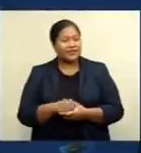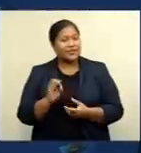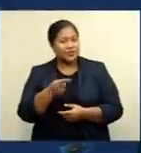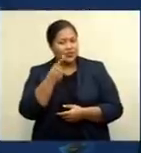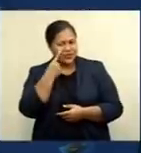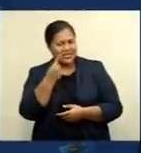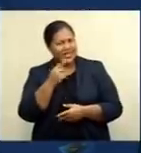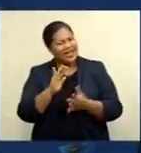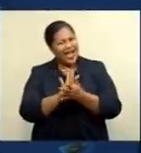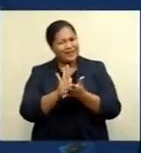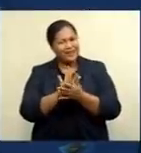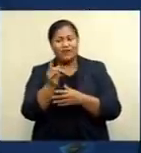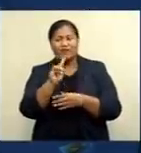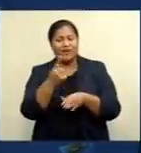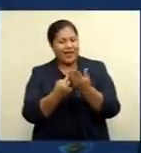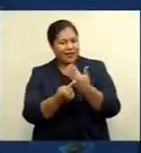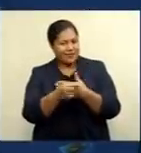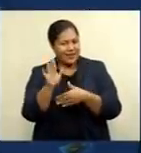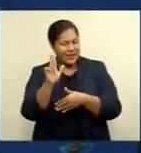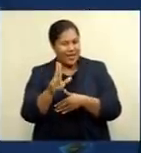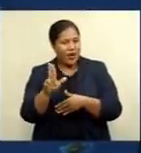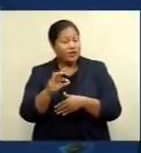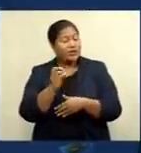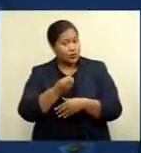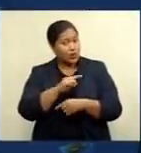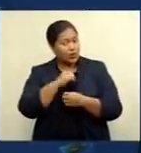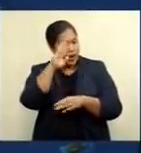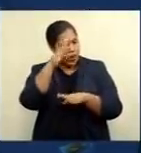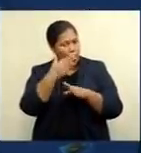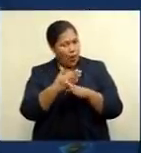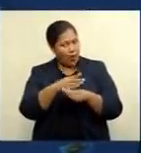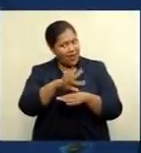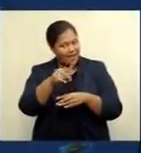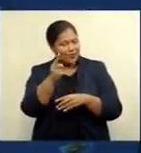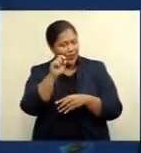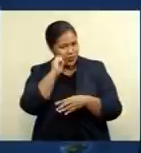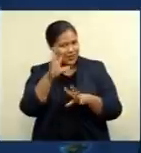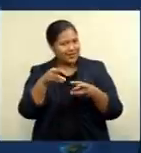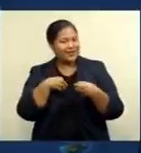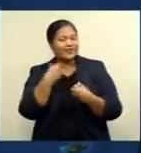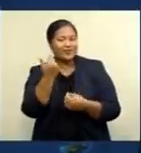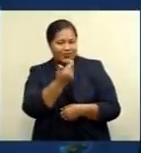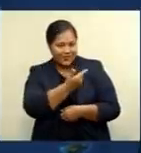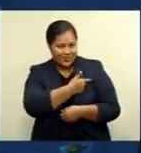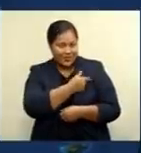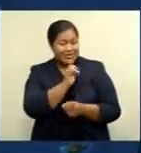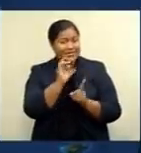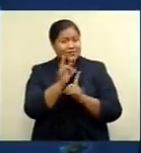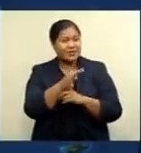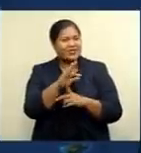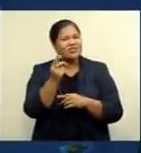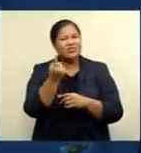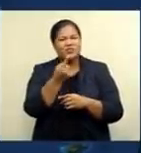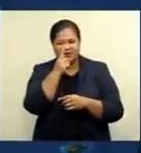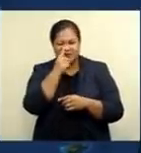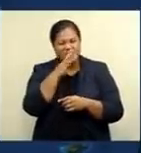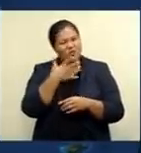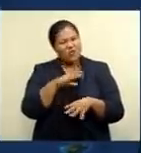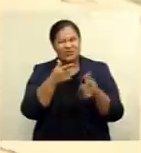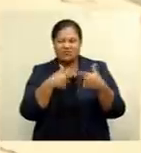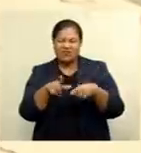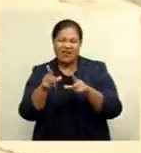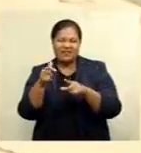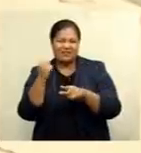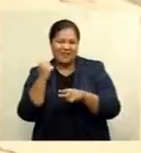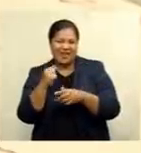Lao, and we sincerely hope that everyone will be vaccinated, especially those wanting to go back has to make sure that